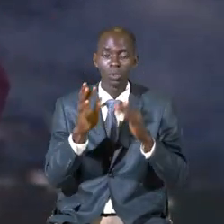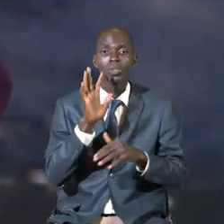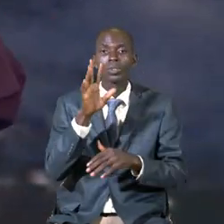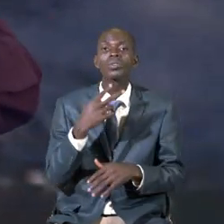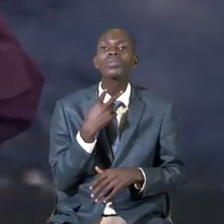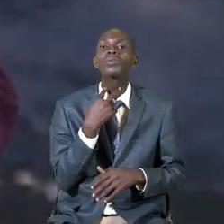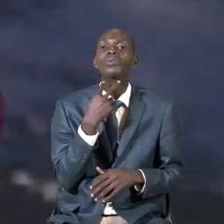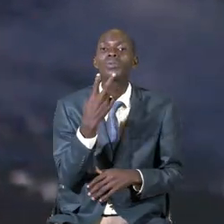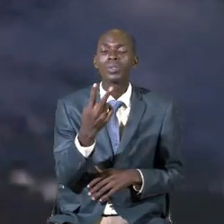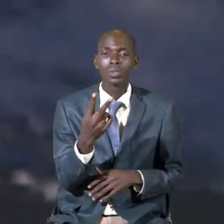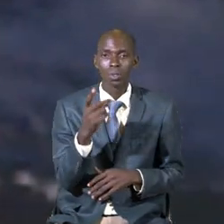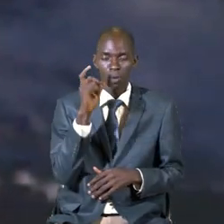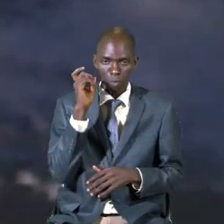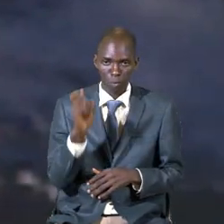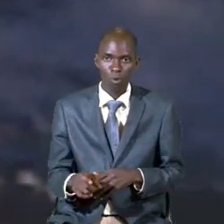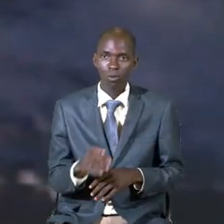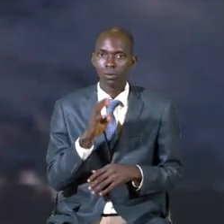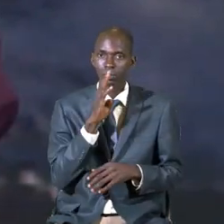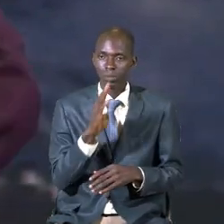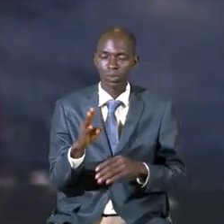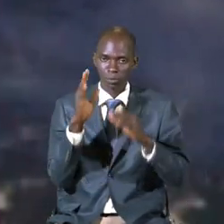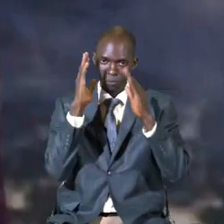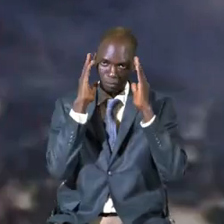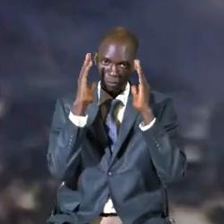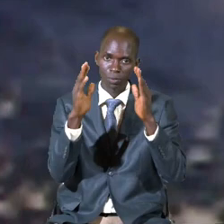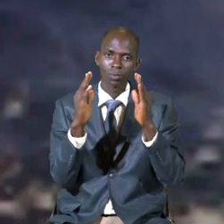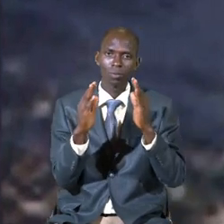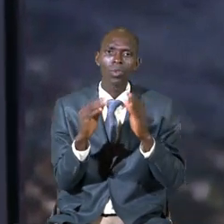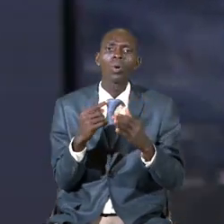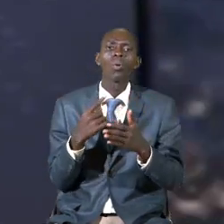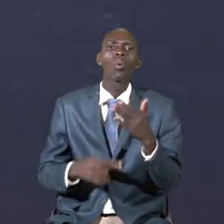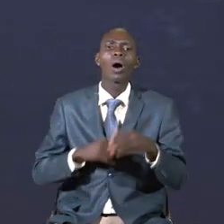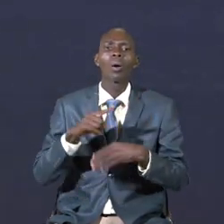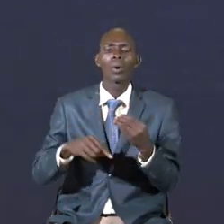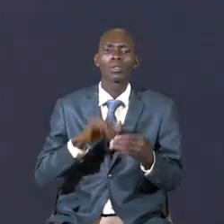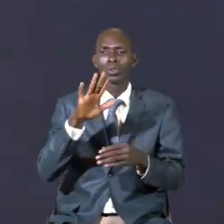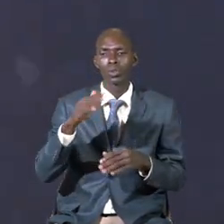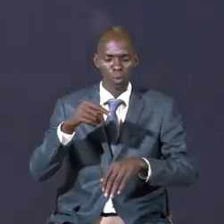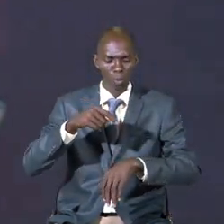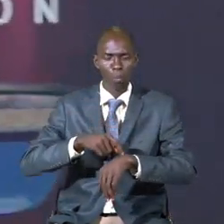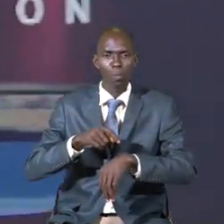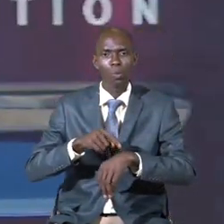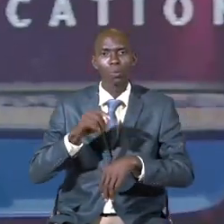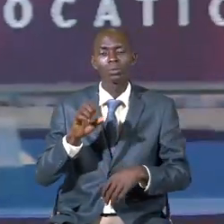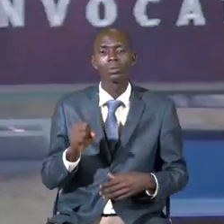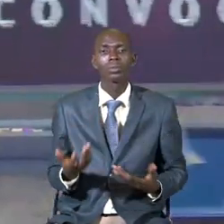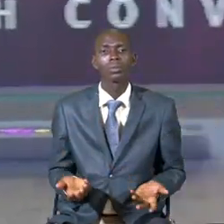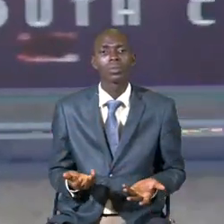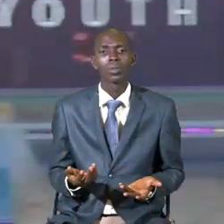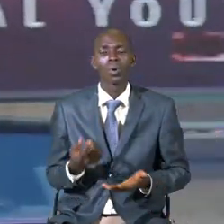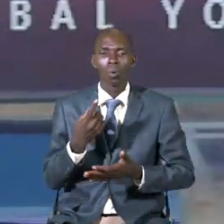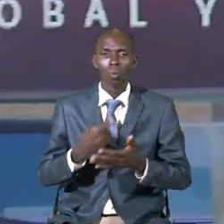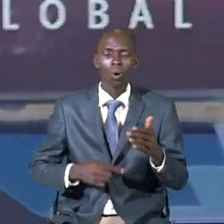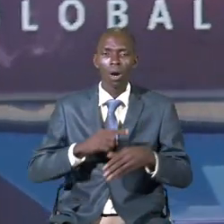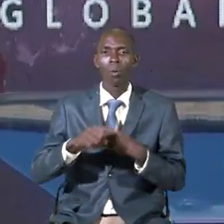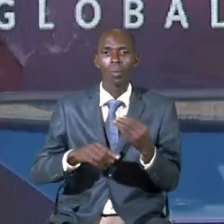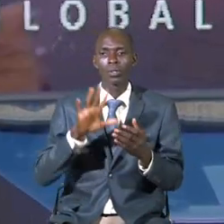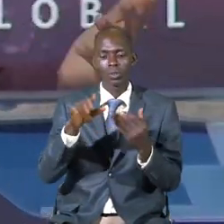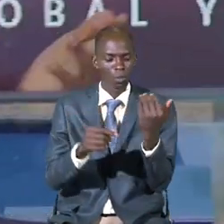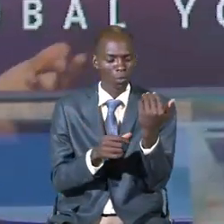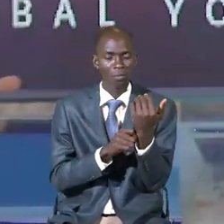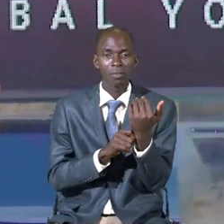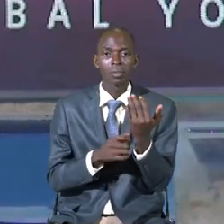cords must remain intact i bought your joints i bought your flesh i